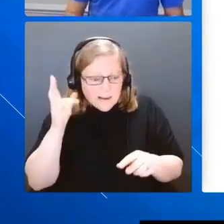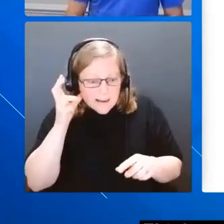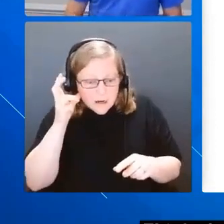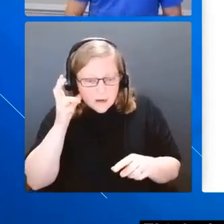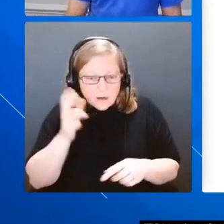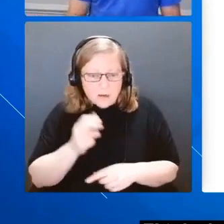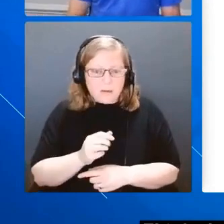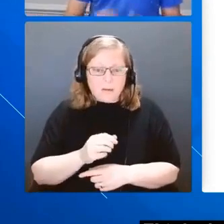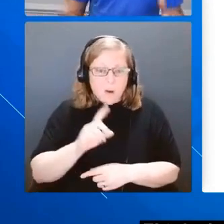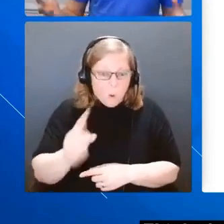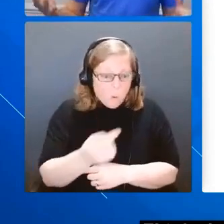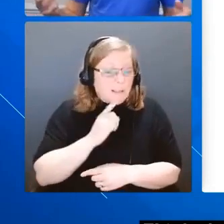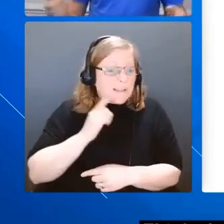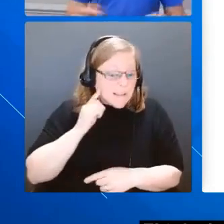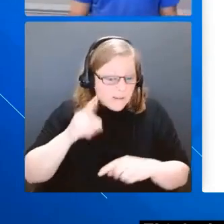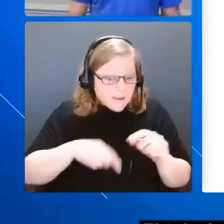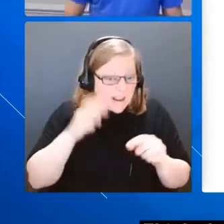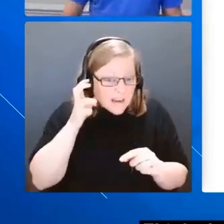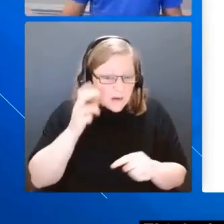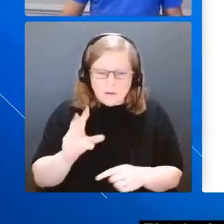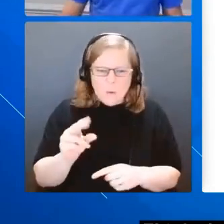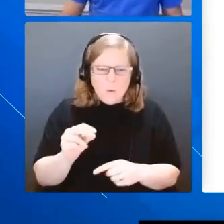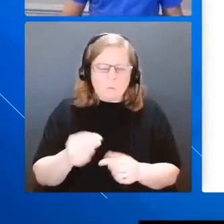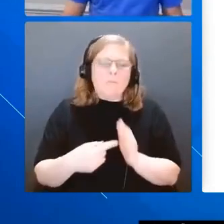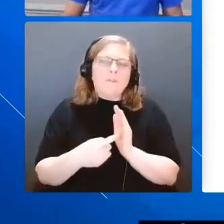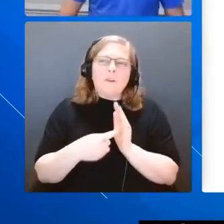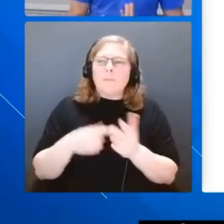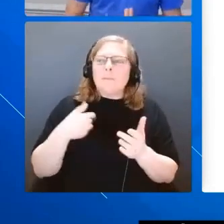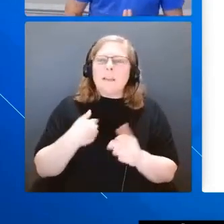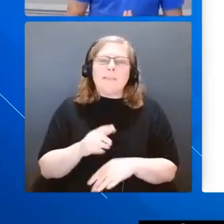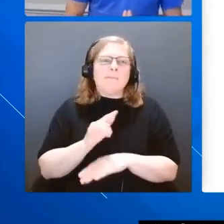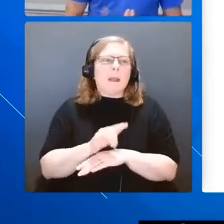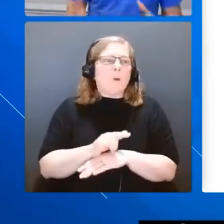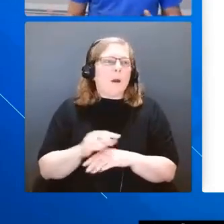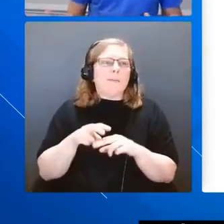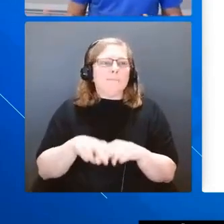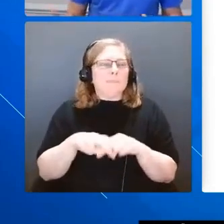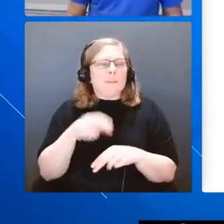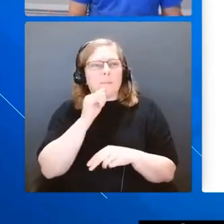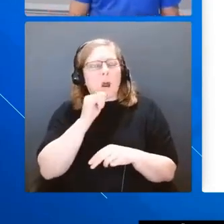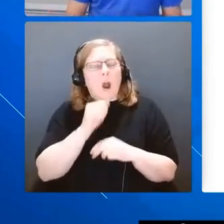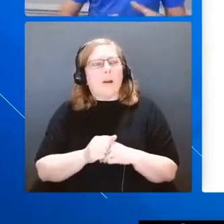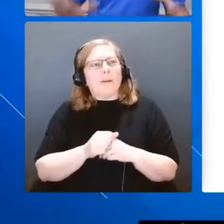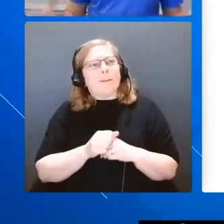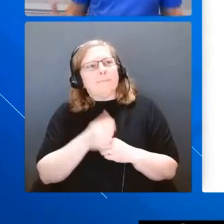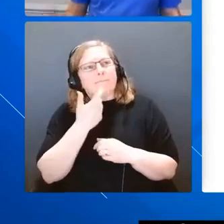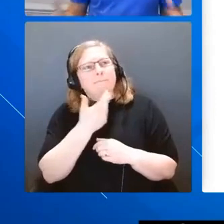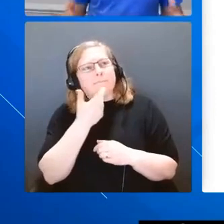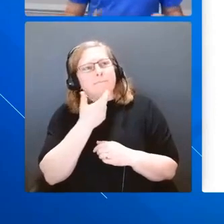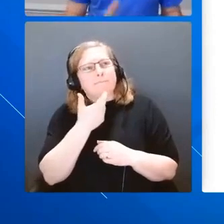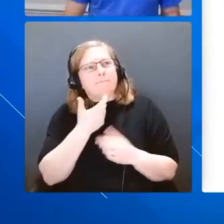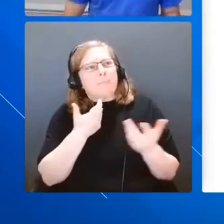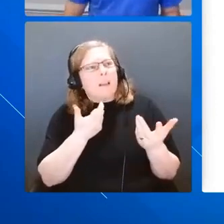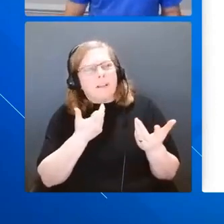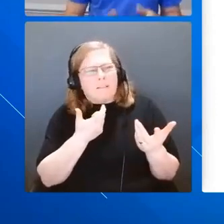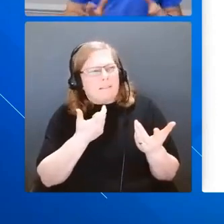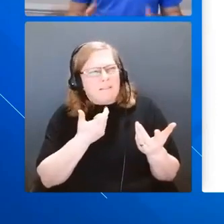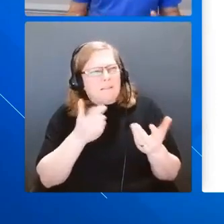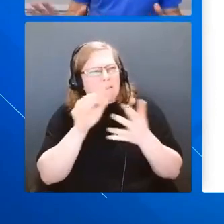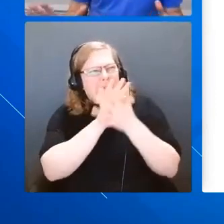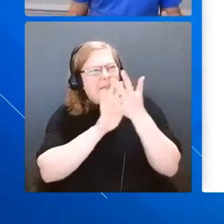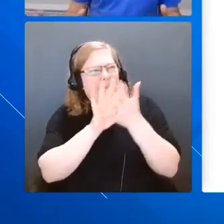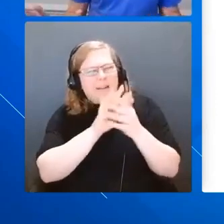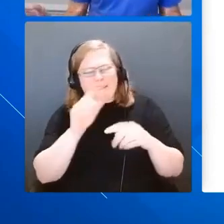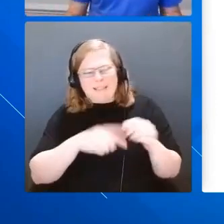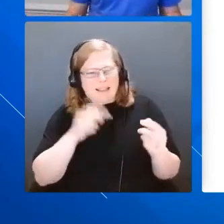last time you were at an airport, you were sitting at a bar, maybe in the airport sitting at a bar, they had the TV on. There's no way you could hear it. You could